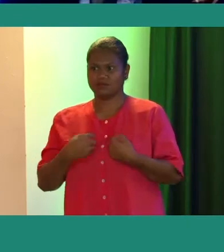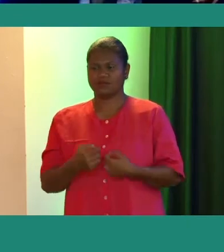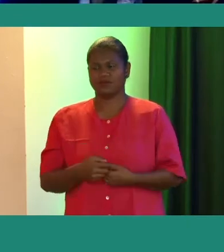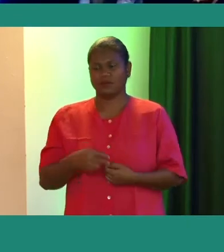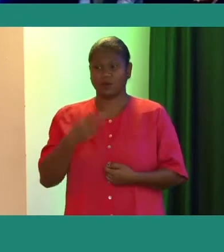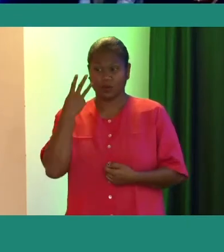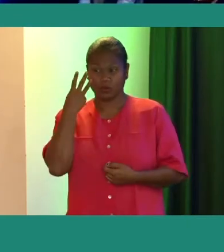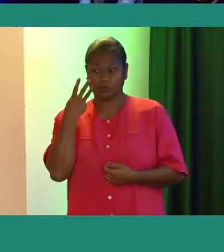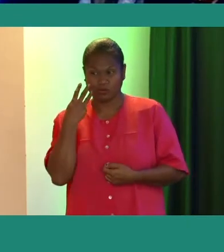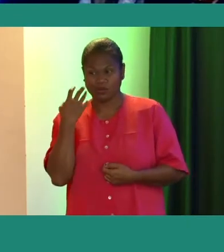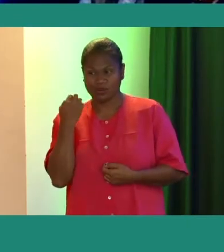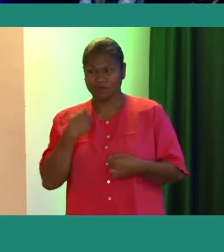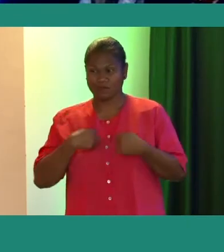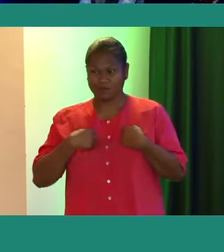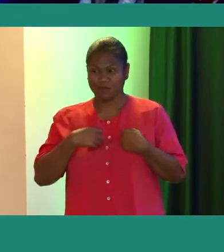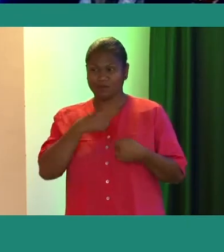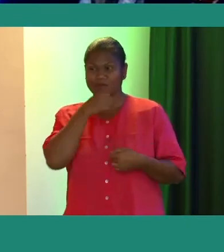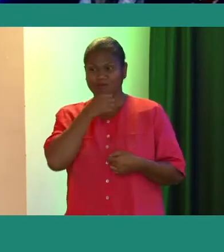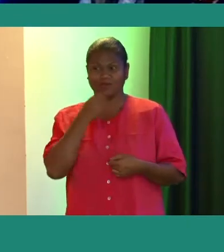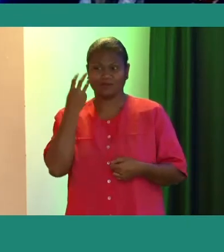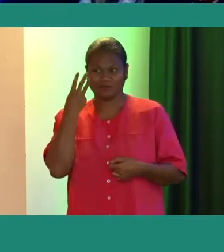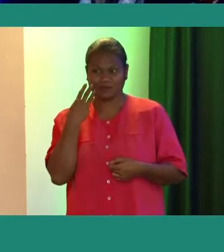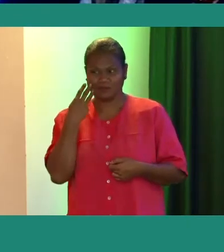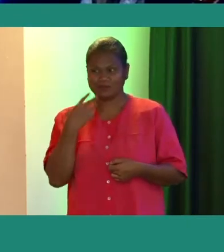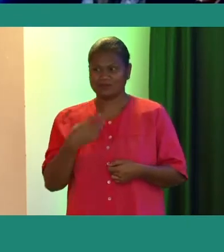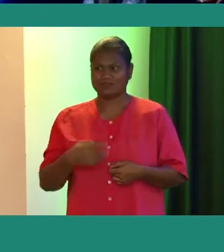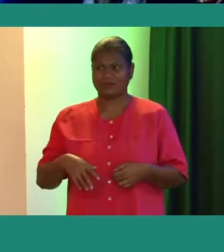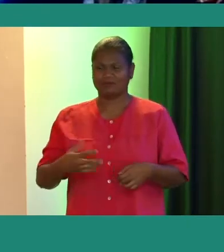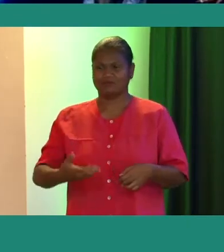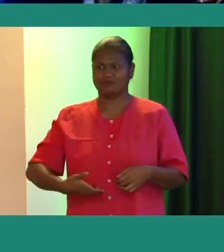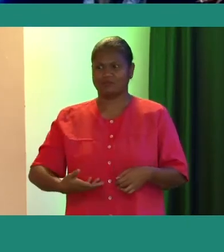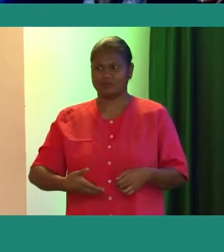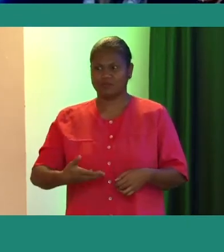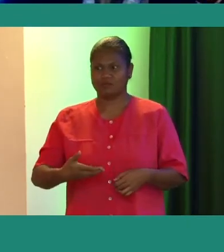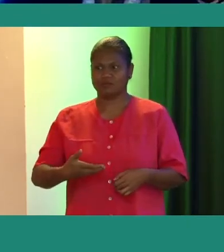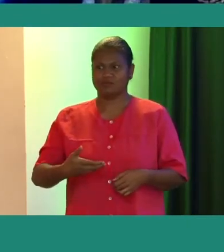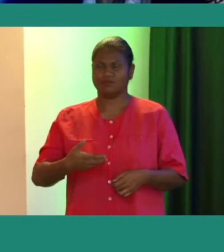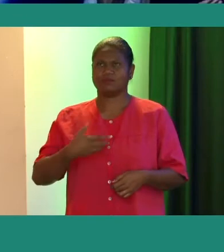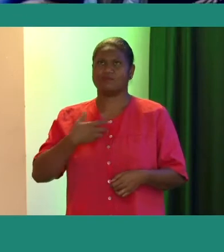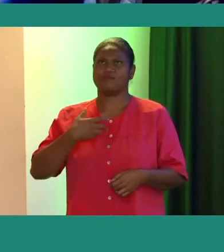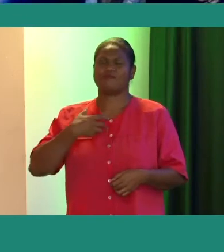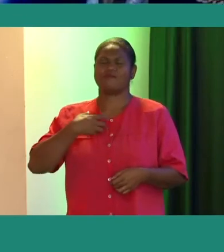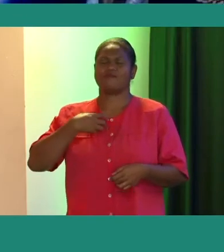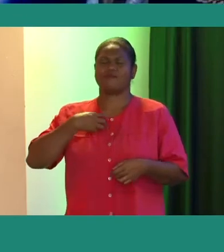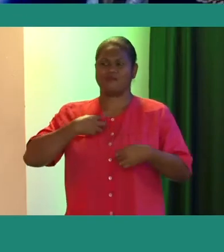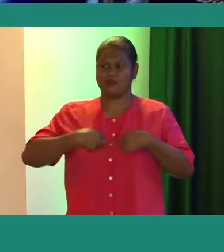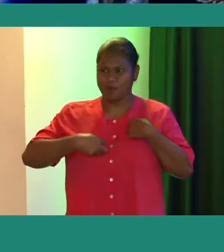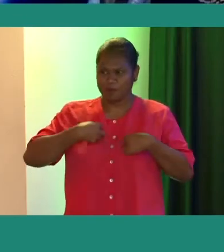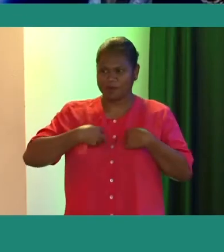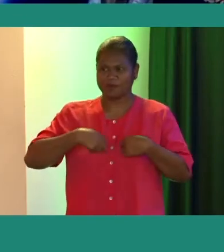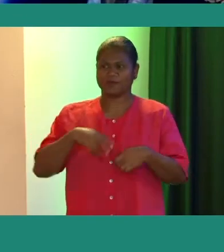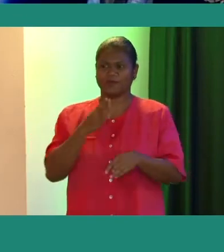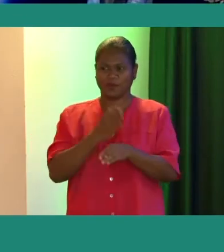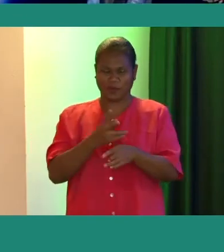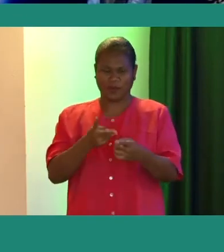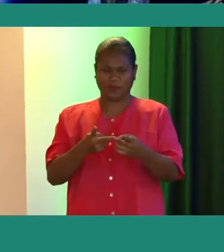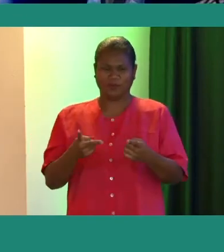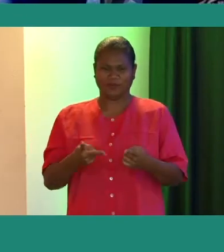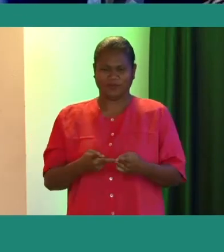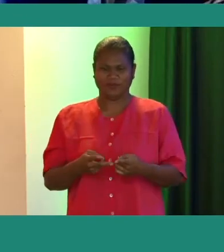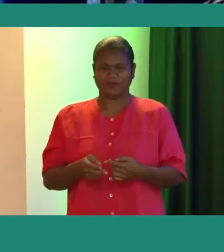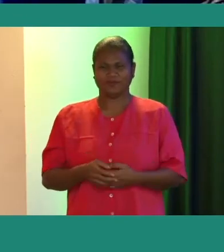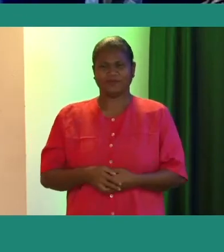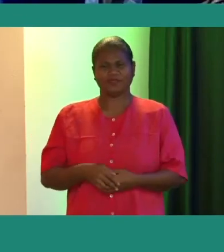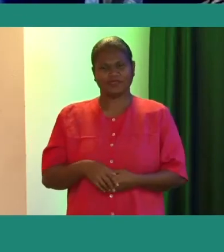Ms. Kennedy, you can answer that first. Well, yeah, we heavily promote counselling services. The One